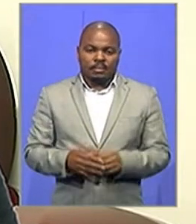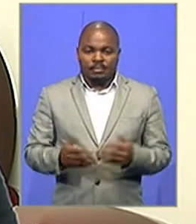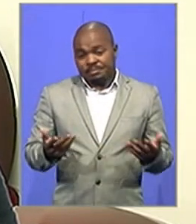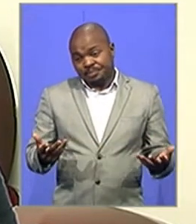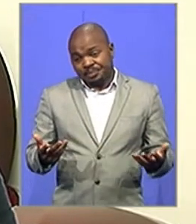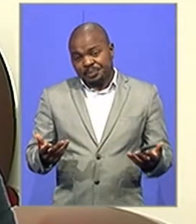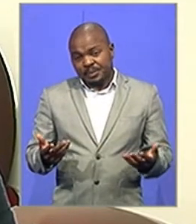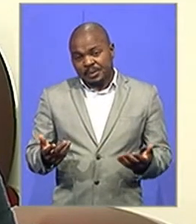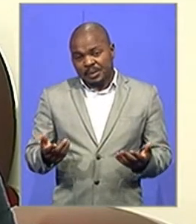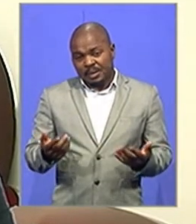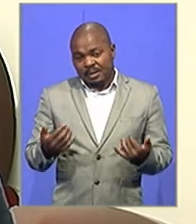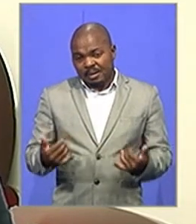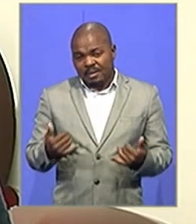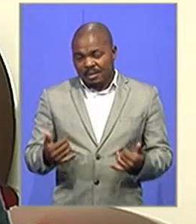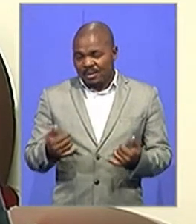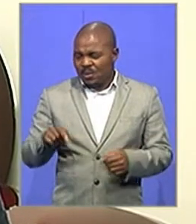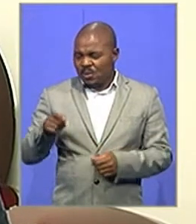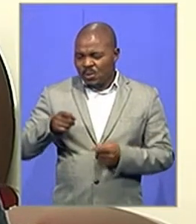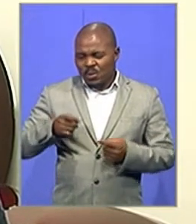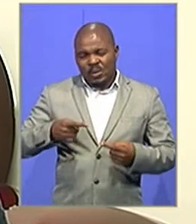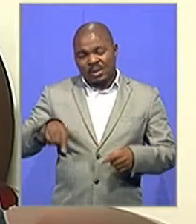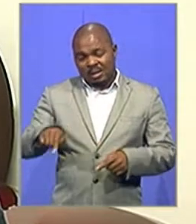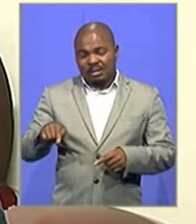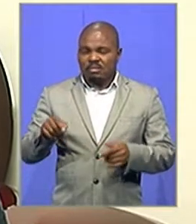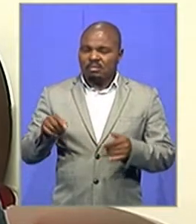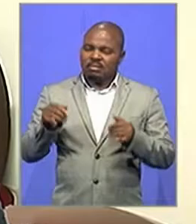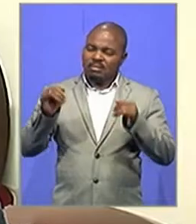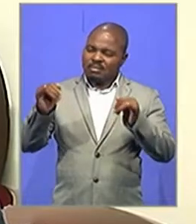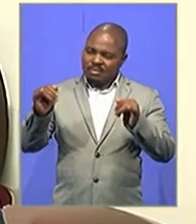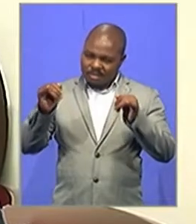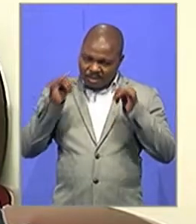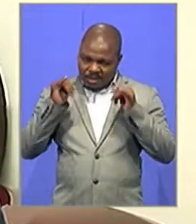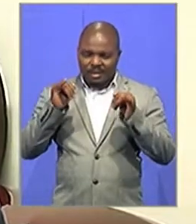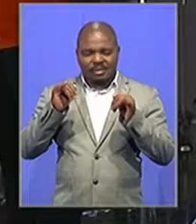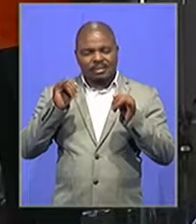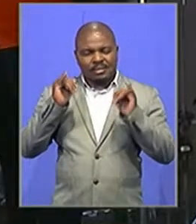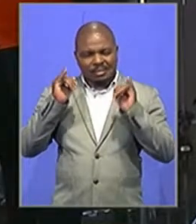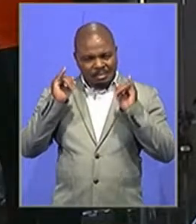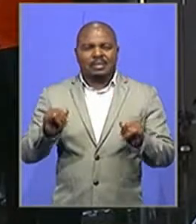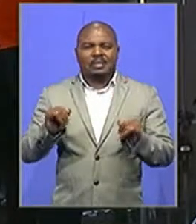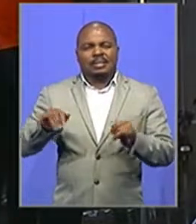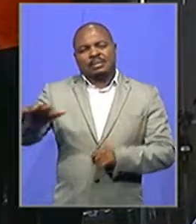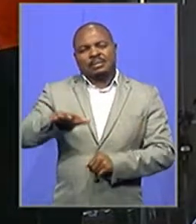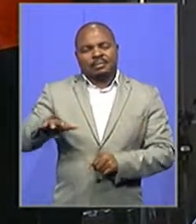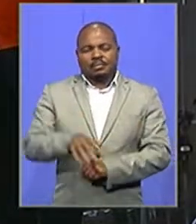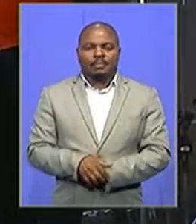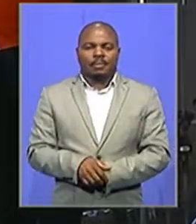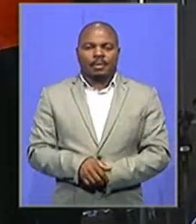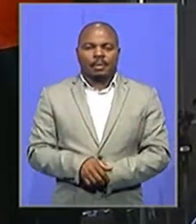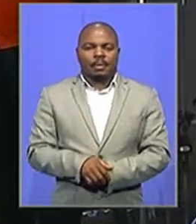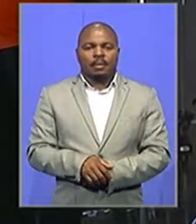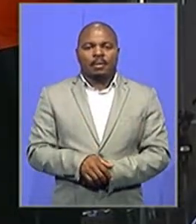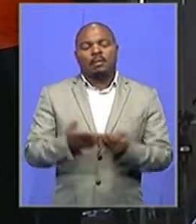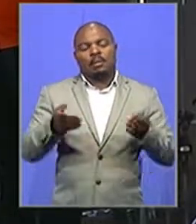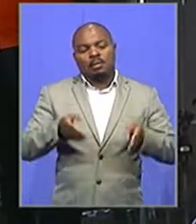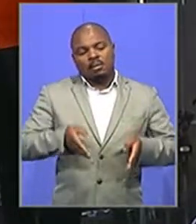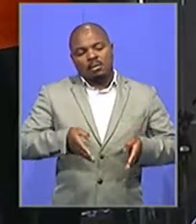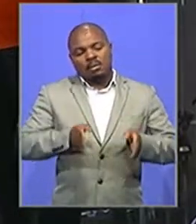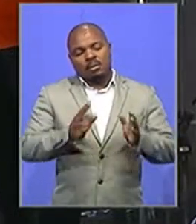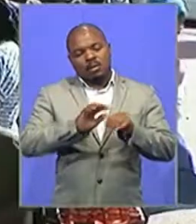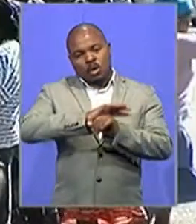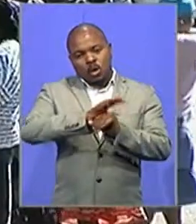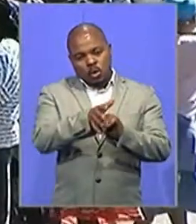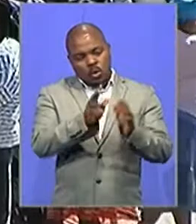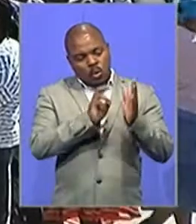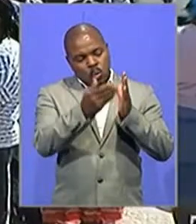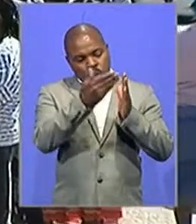we are in a serious and bad situation. Le ha melao e metjha ya thibelo ya metsamao e kentswe